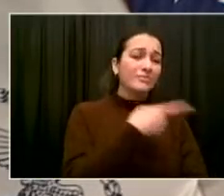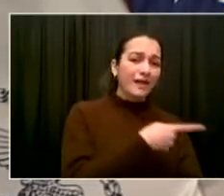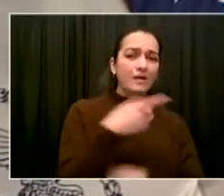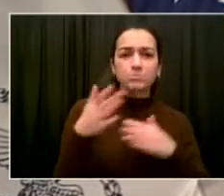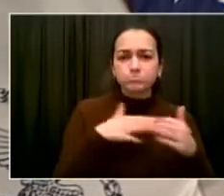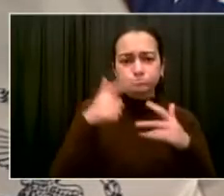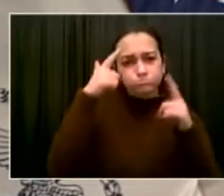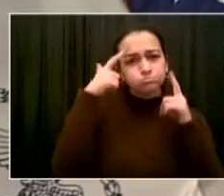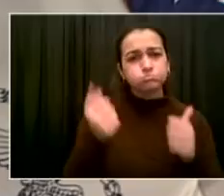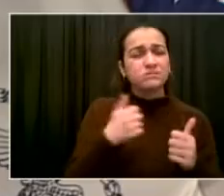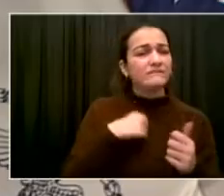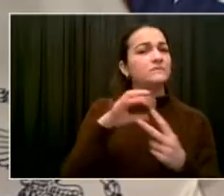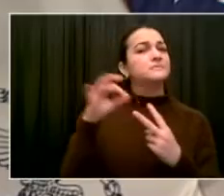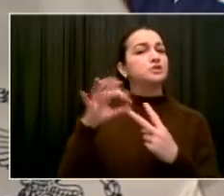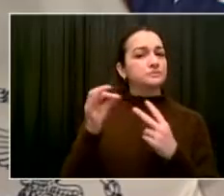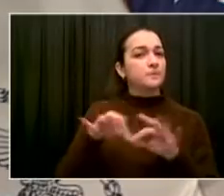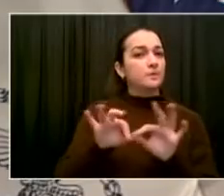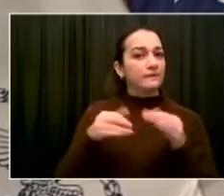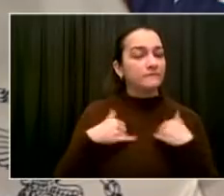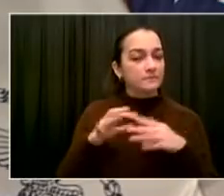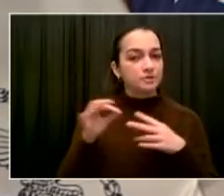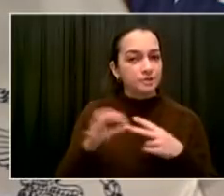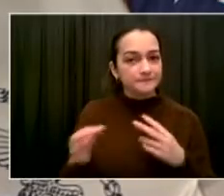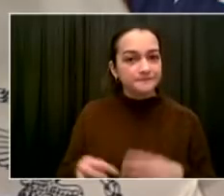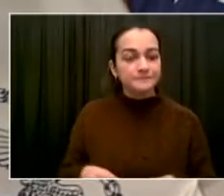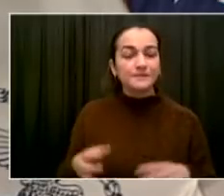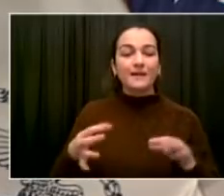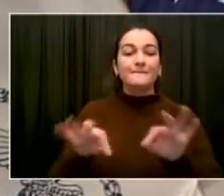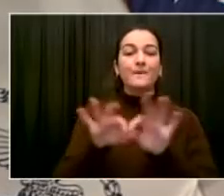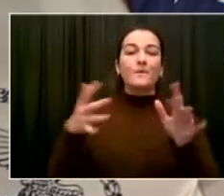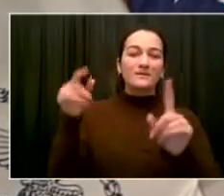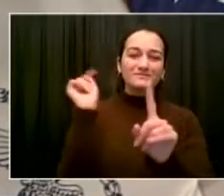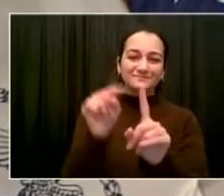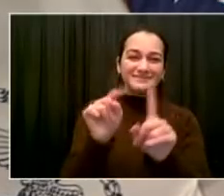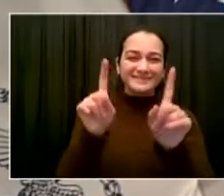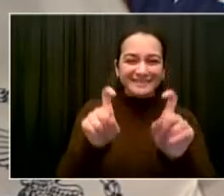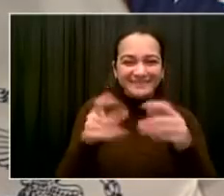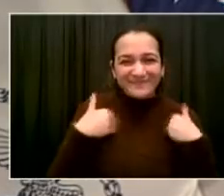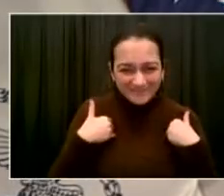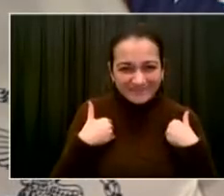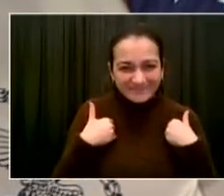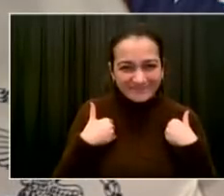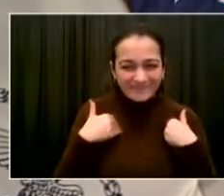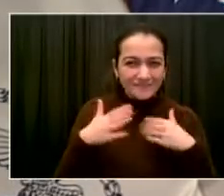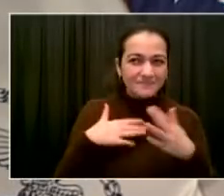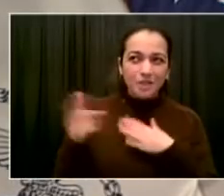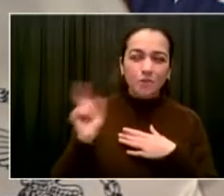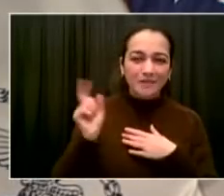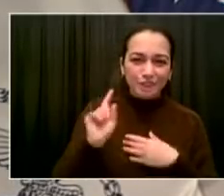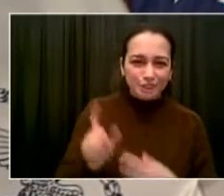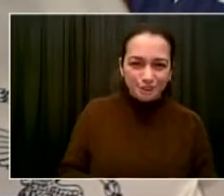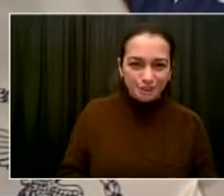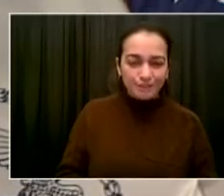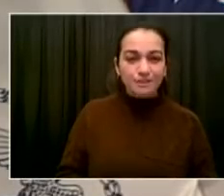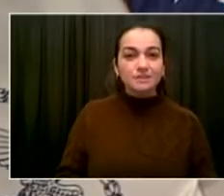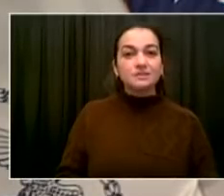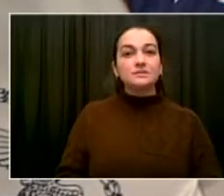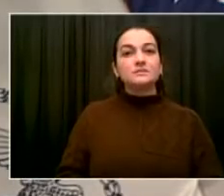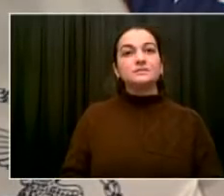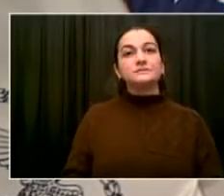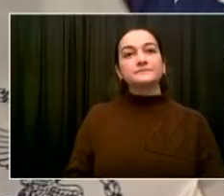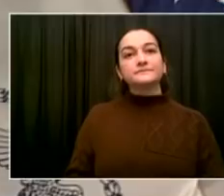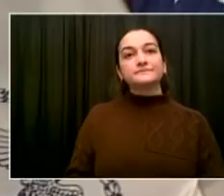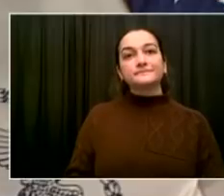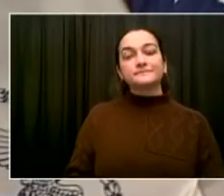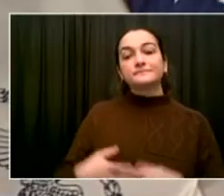as good. But so the narrow question, Ted, how many new specifically city-run sites versus